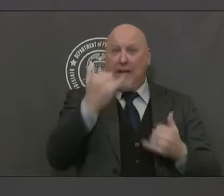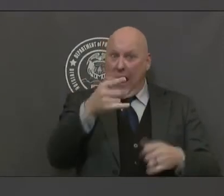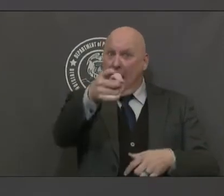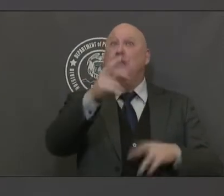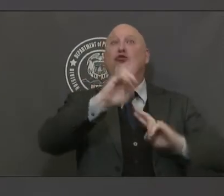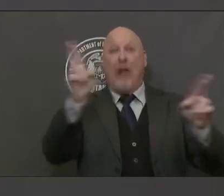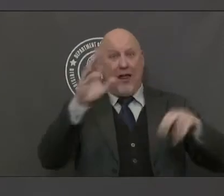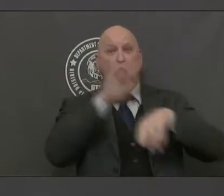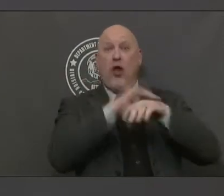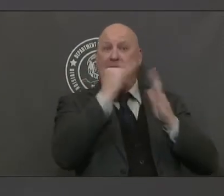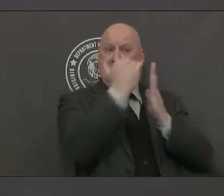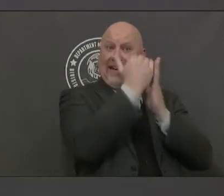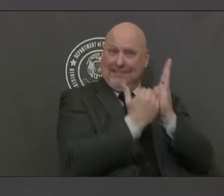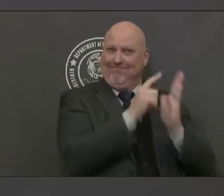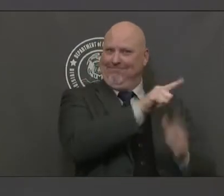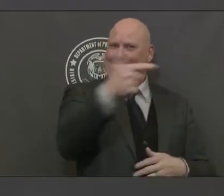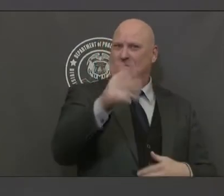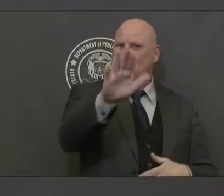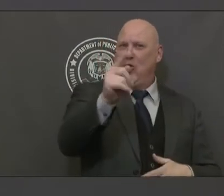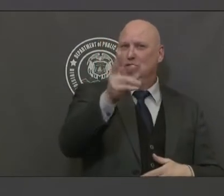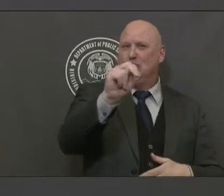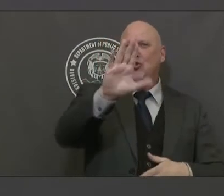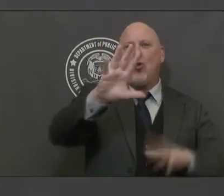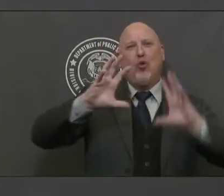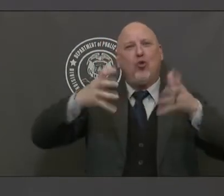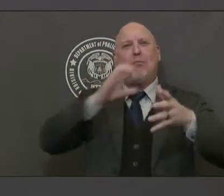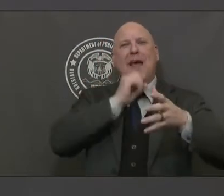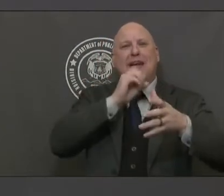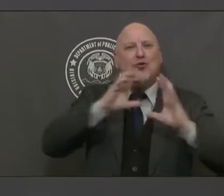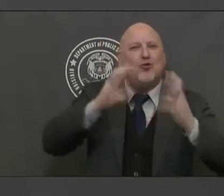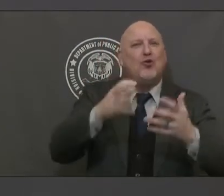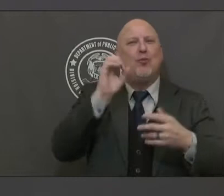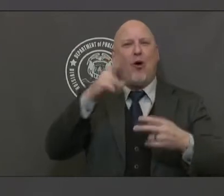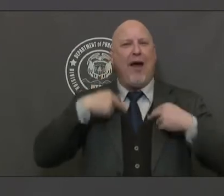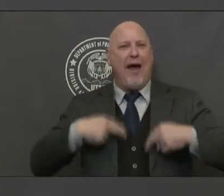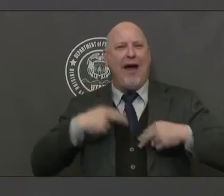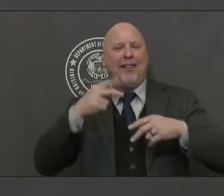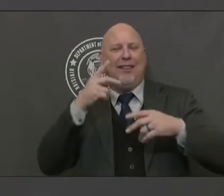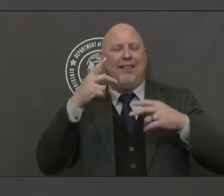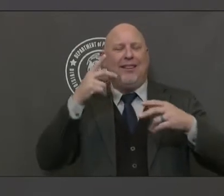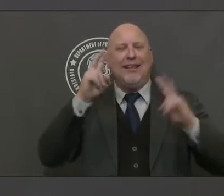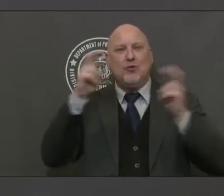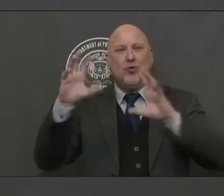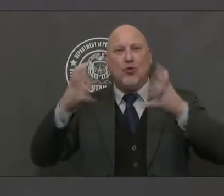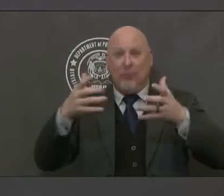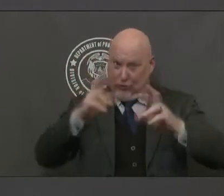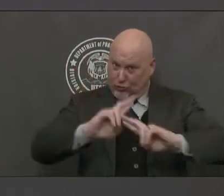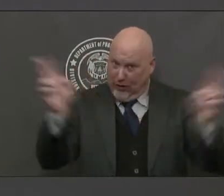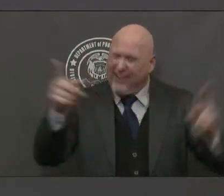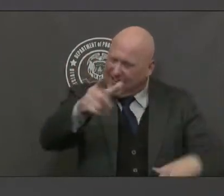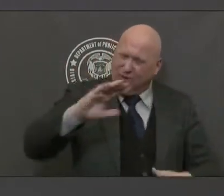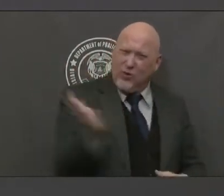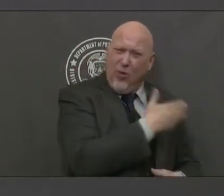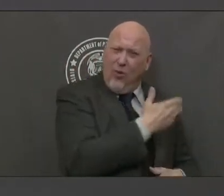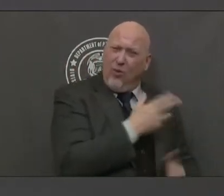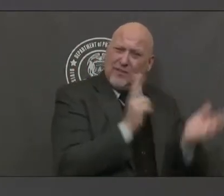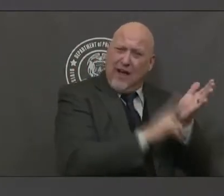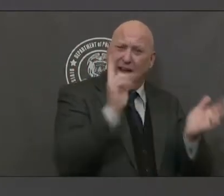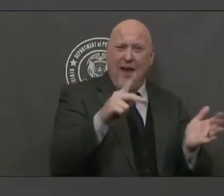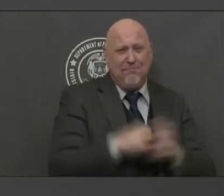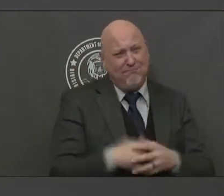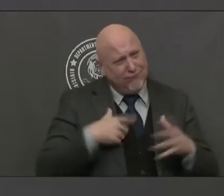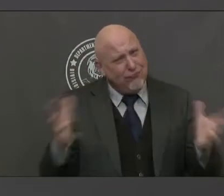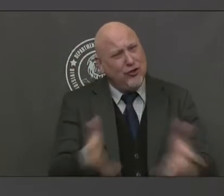to many more Utahns, and we're excited for that day to come when we do achieve herd immunity. So with that, we'll take some questions. Thank you.